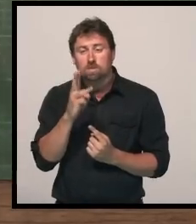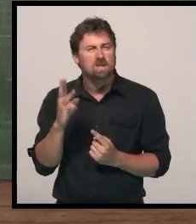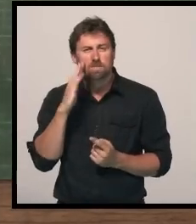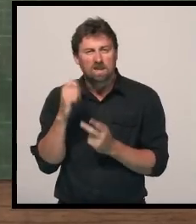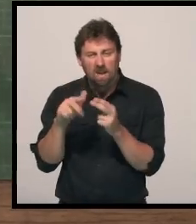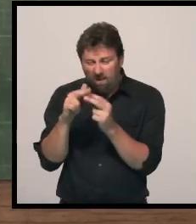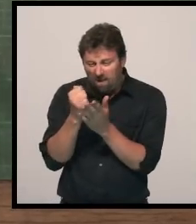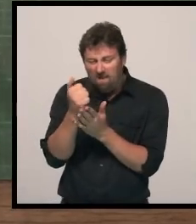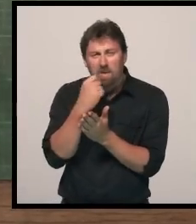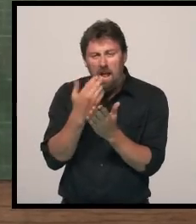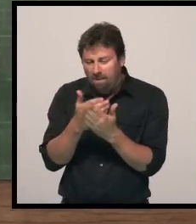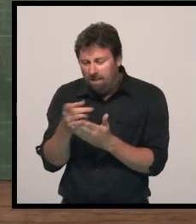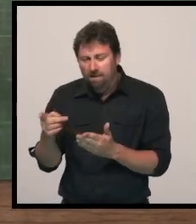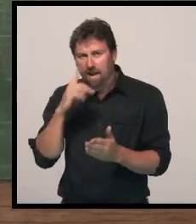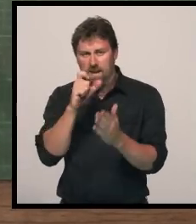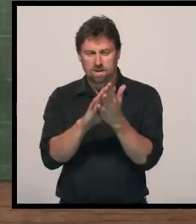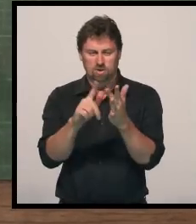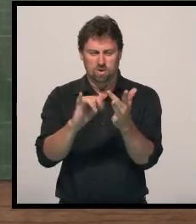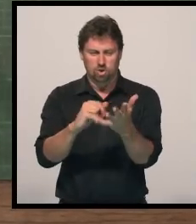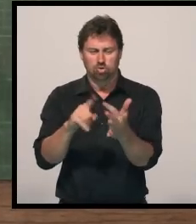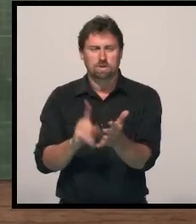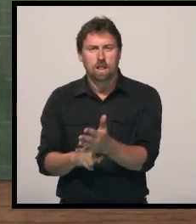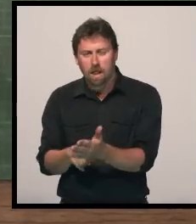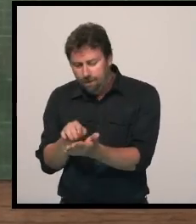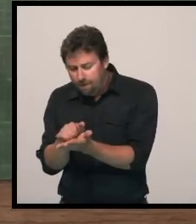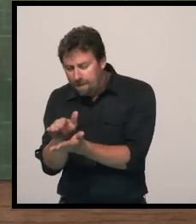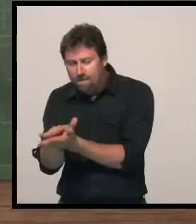chisel. There's my little block. This here,